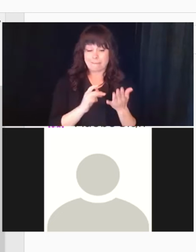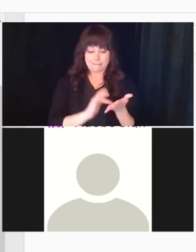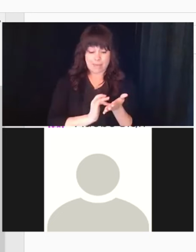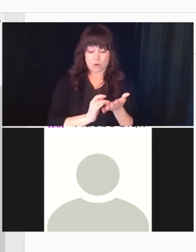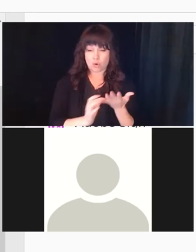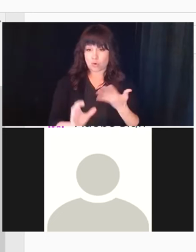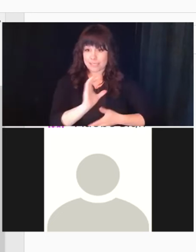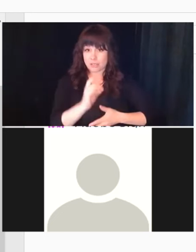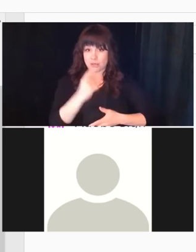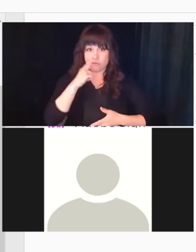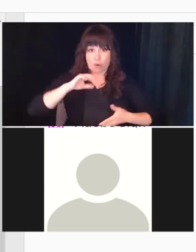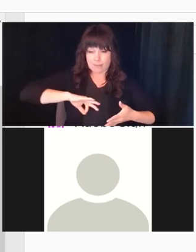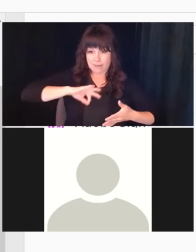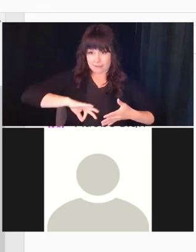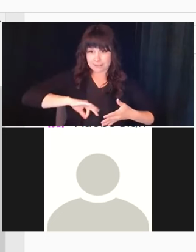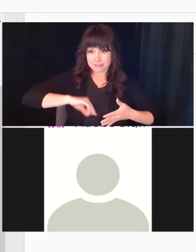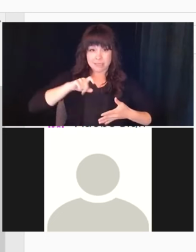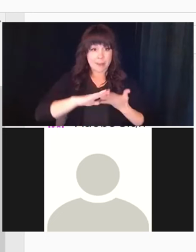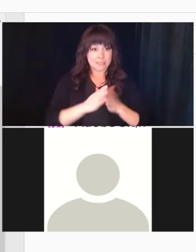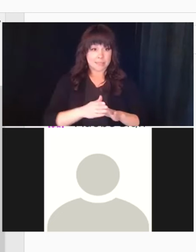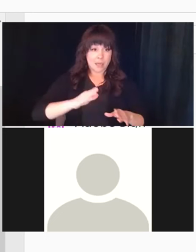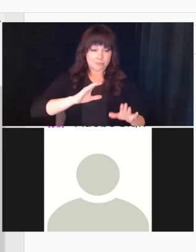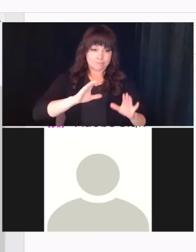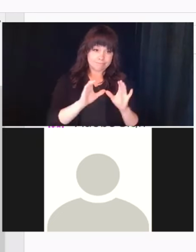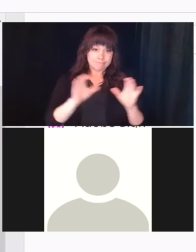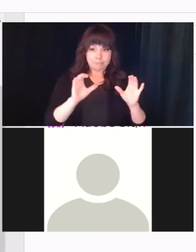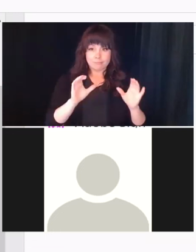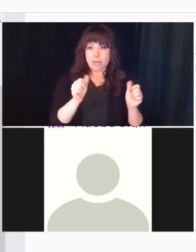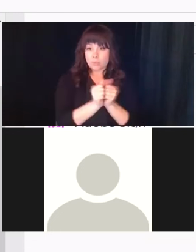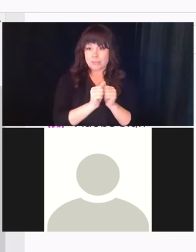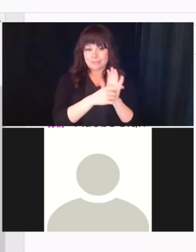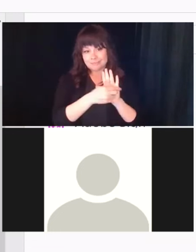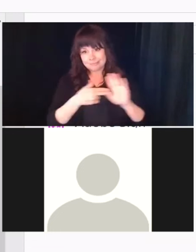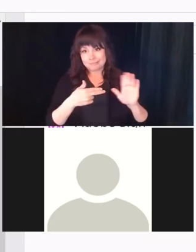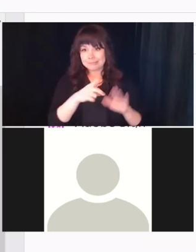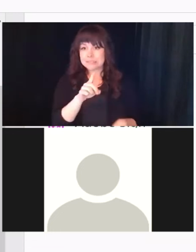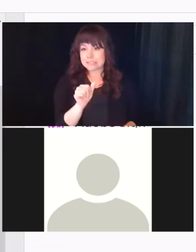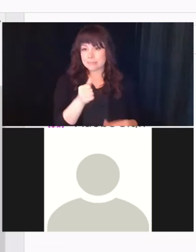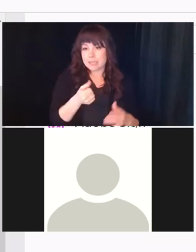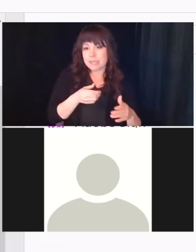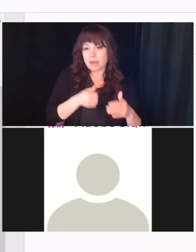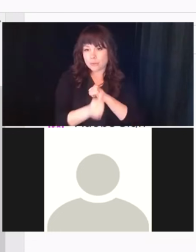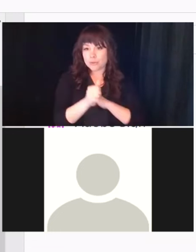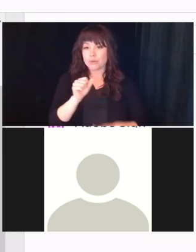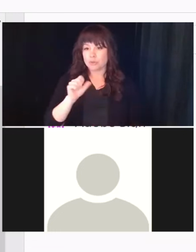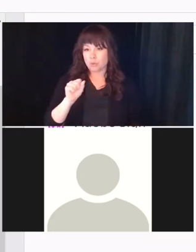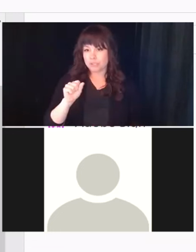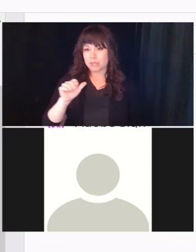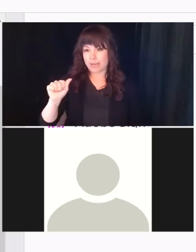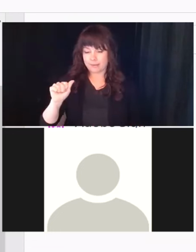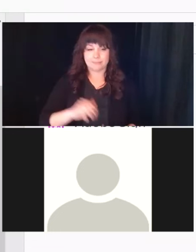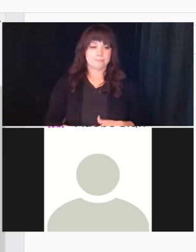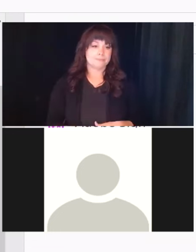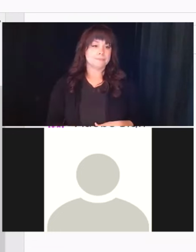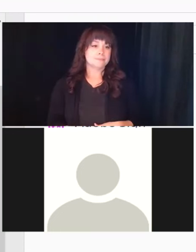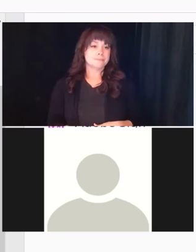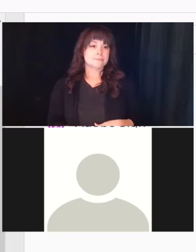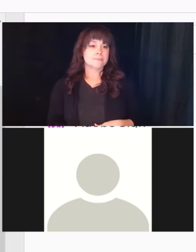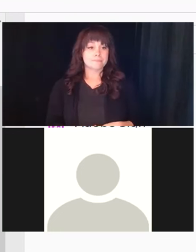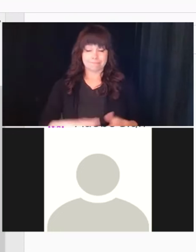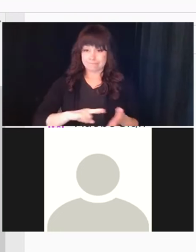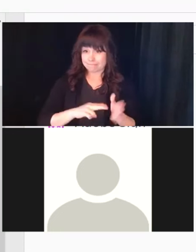be certified as having a disability through the Social Security Administration, all right? So what that means is that they either have